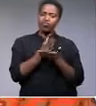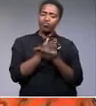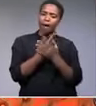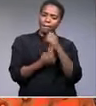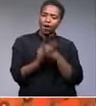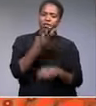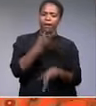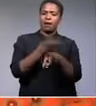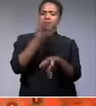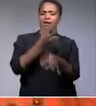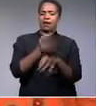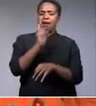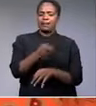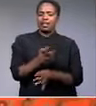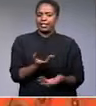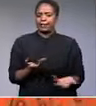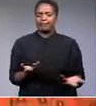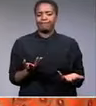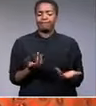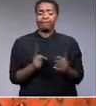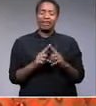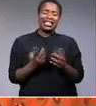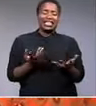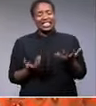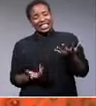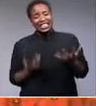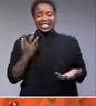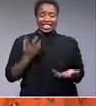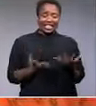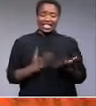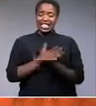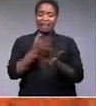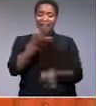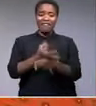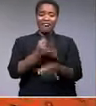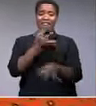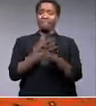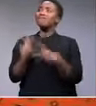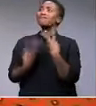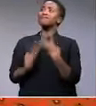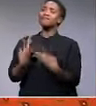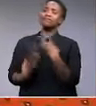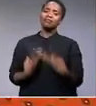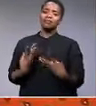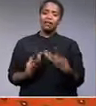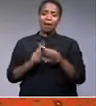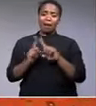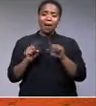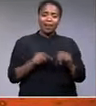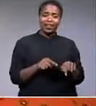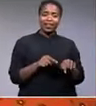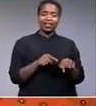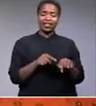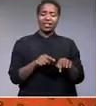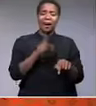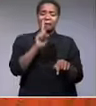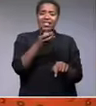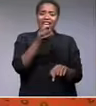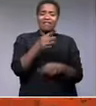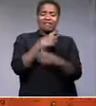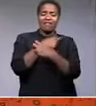both parents. And some of the fathers are still at work, and yet the country has got paternity